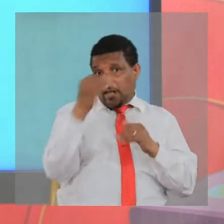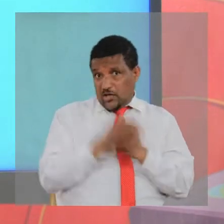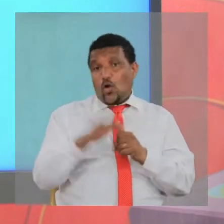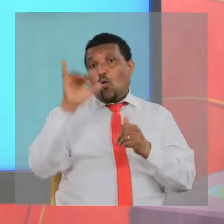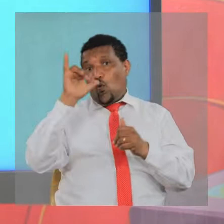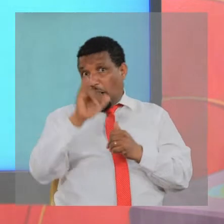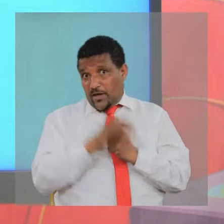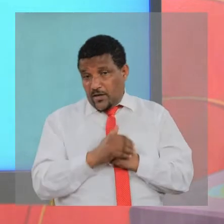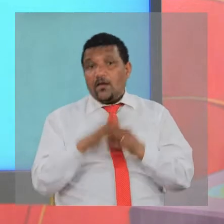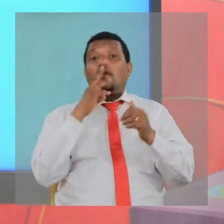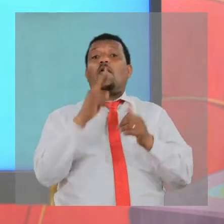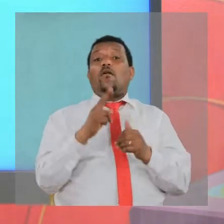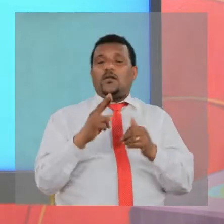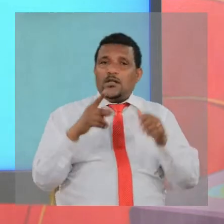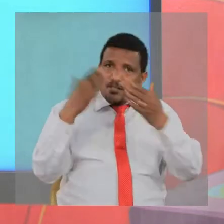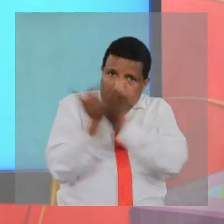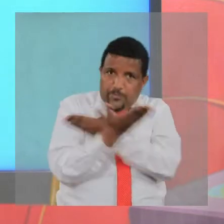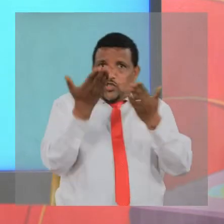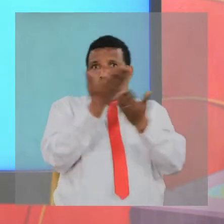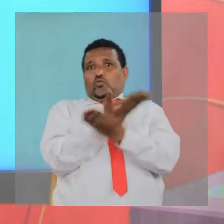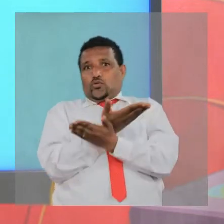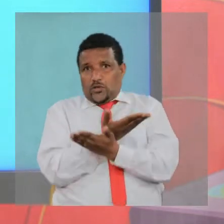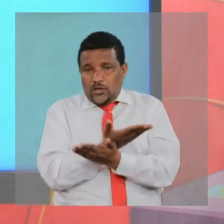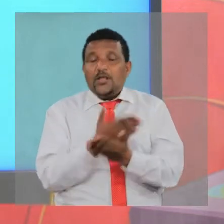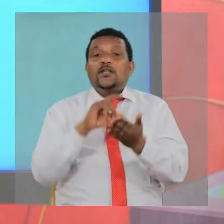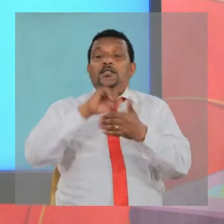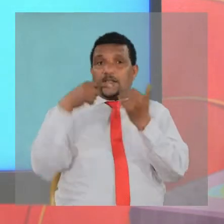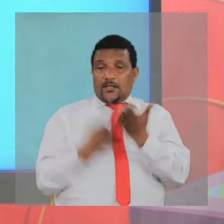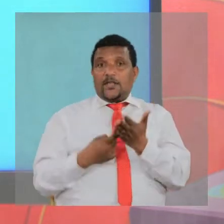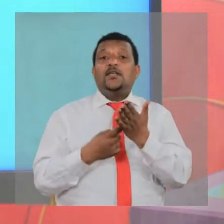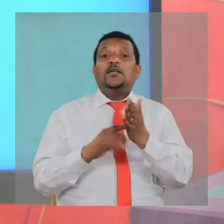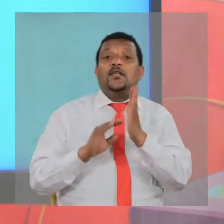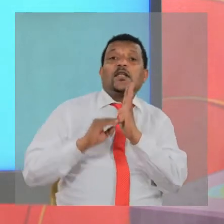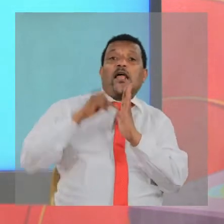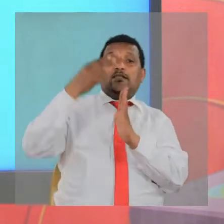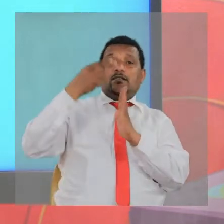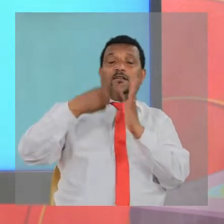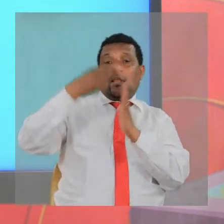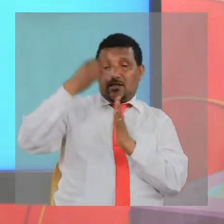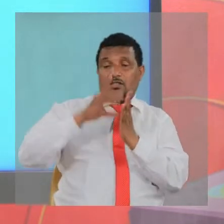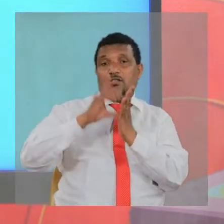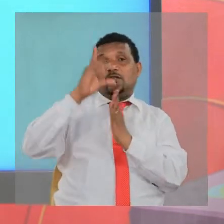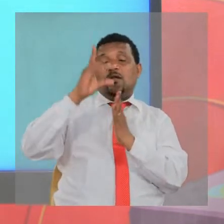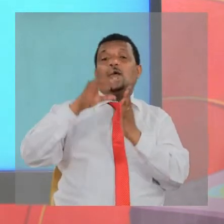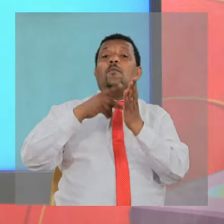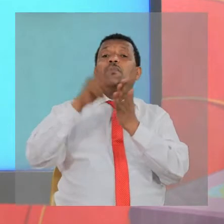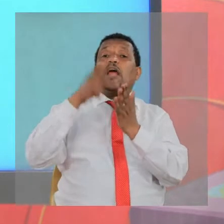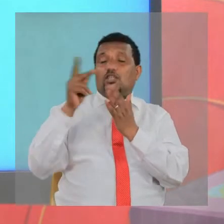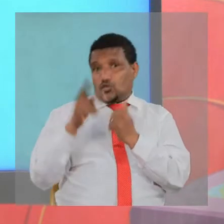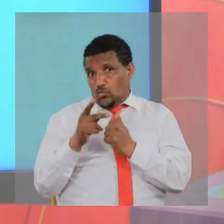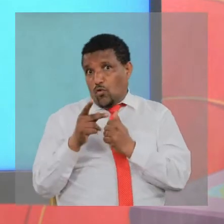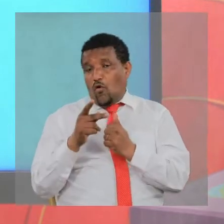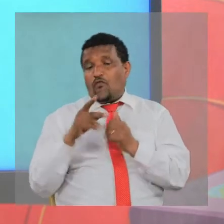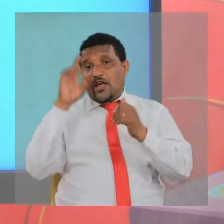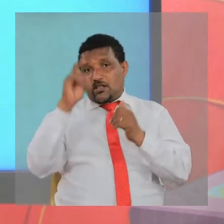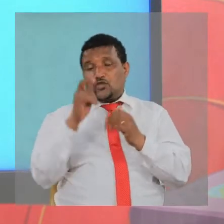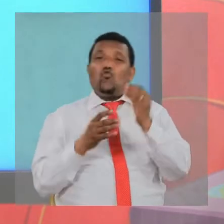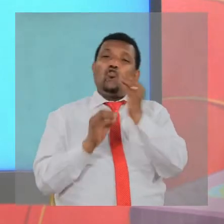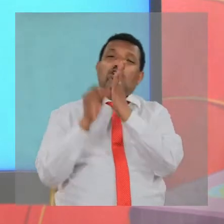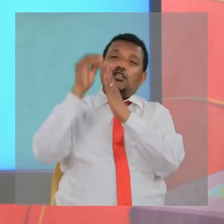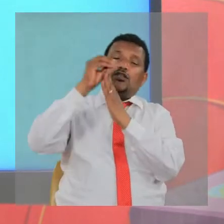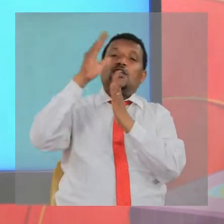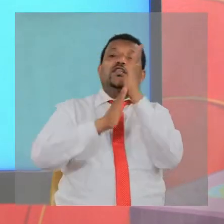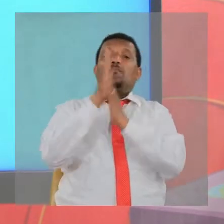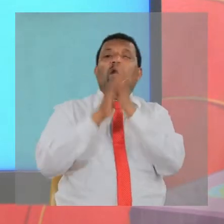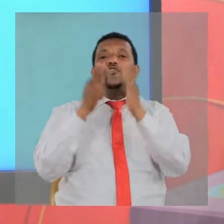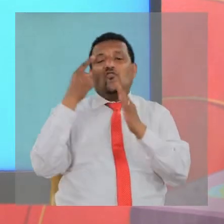and Y are substitutes, then a rise in the price of X will always increase the